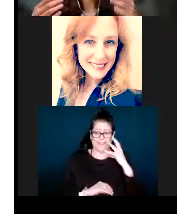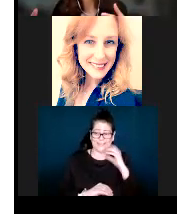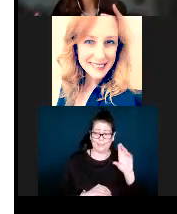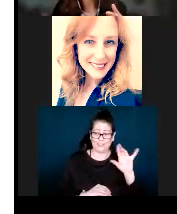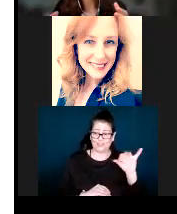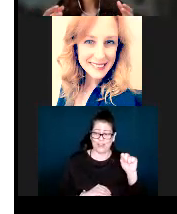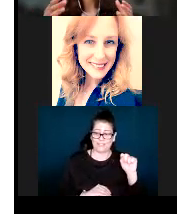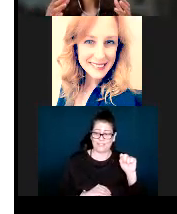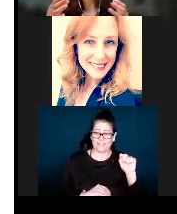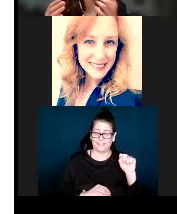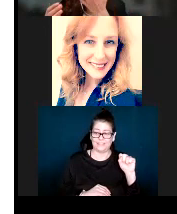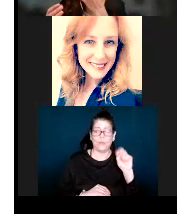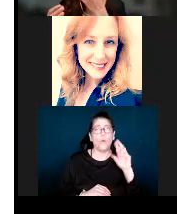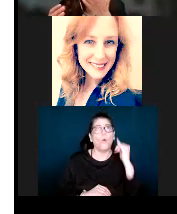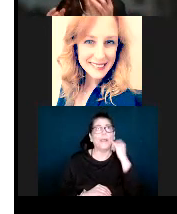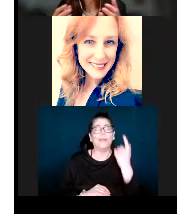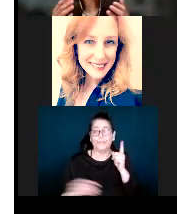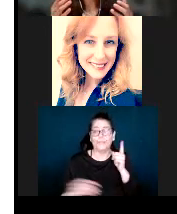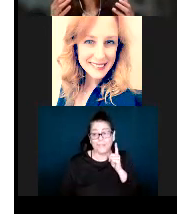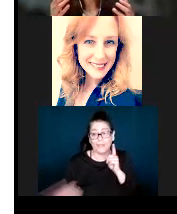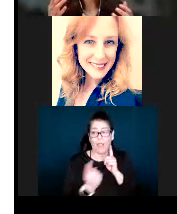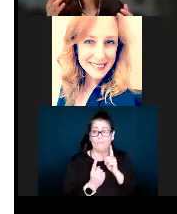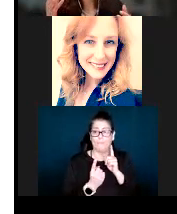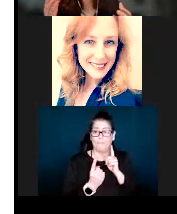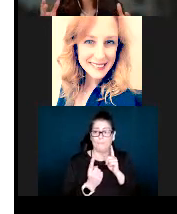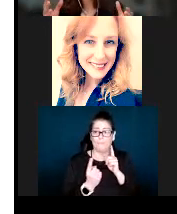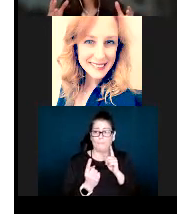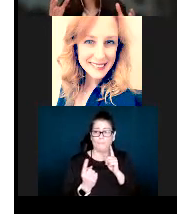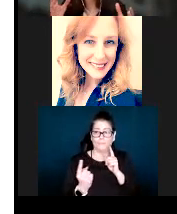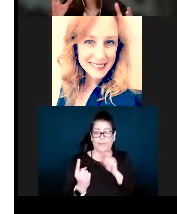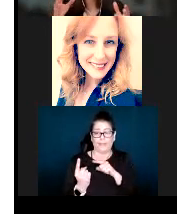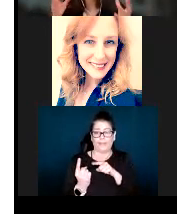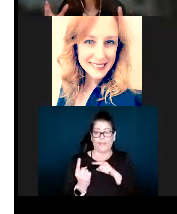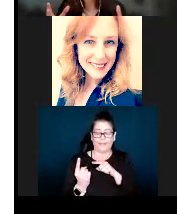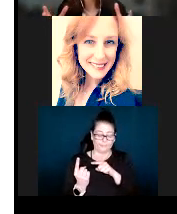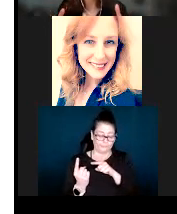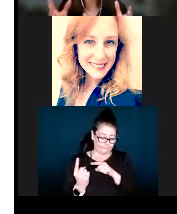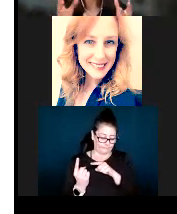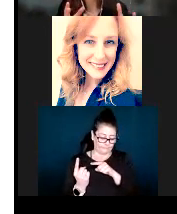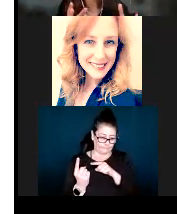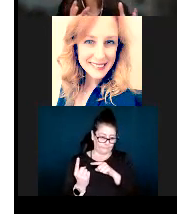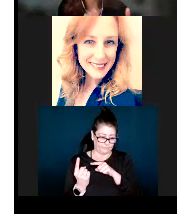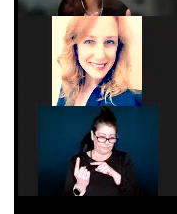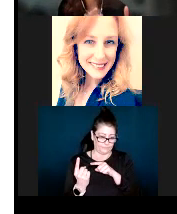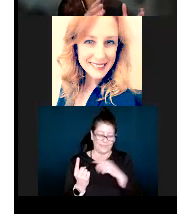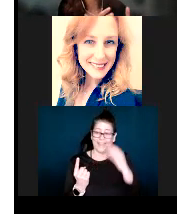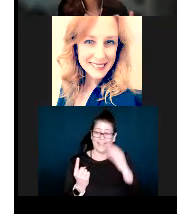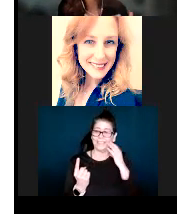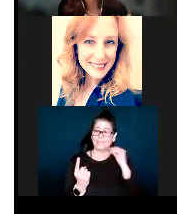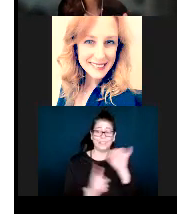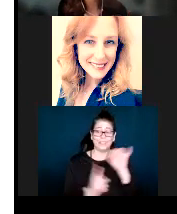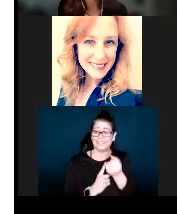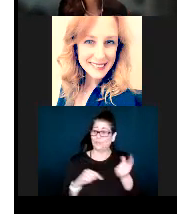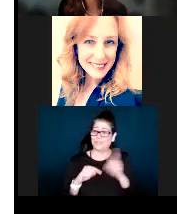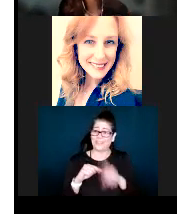have come to you where they have experienced this situation that they're unable to cope by their